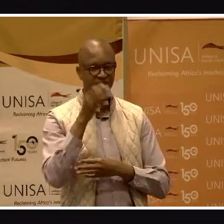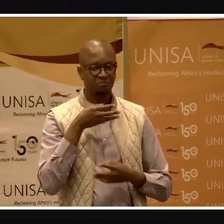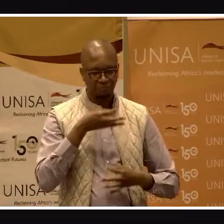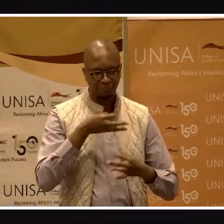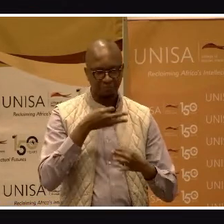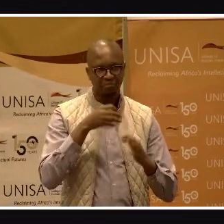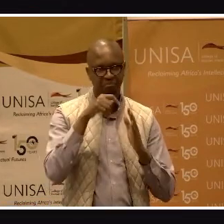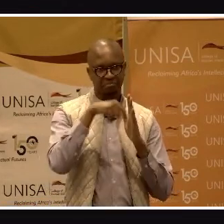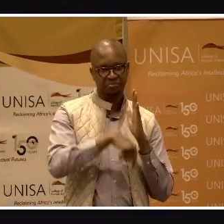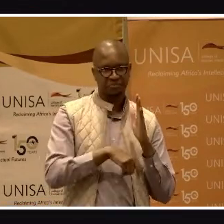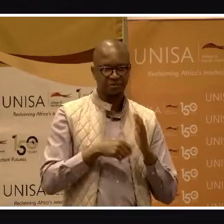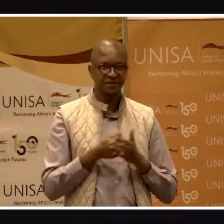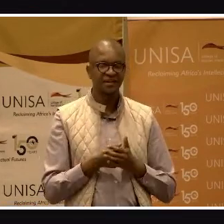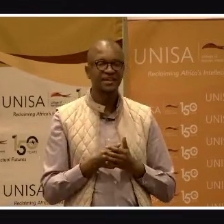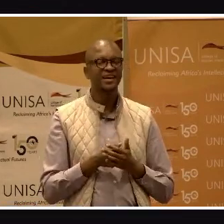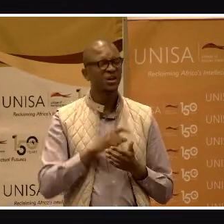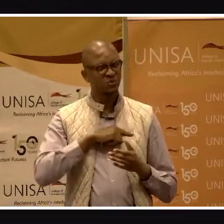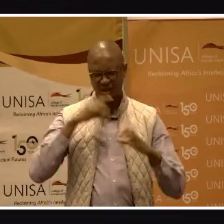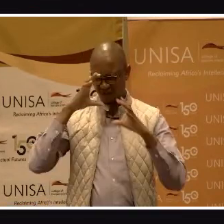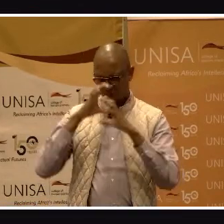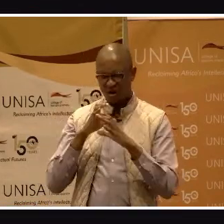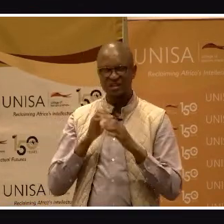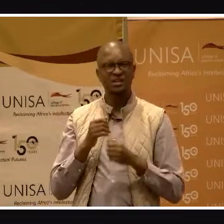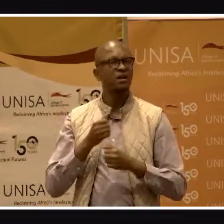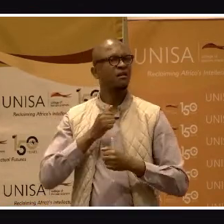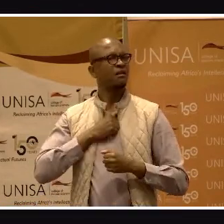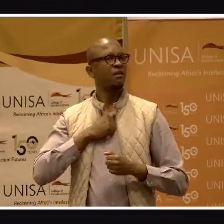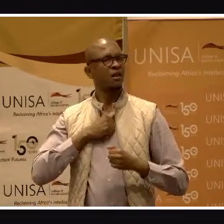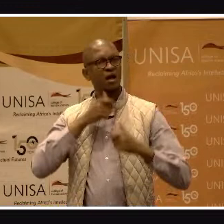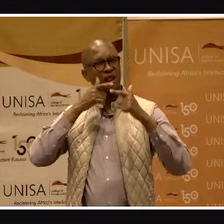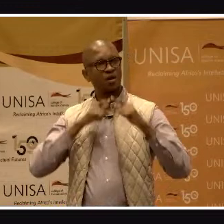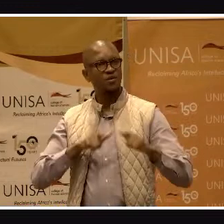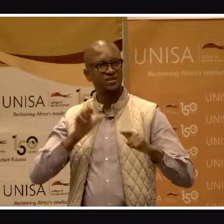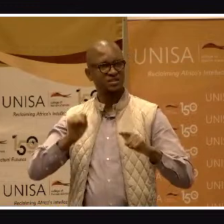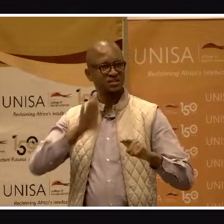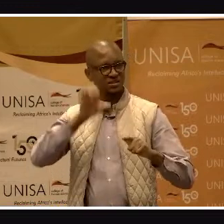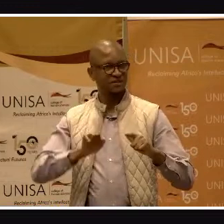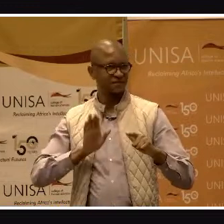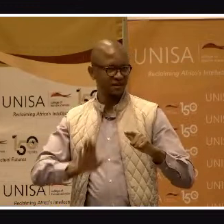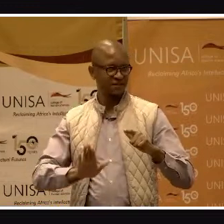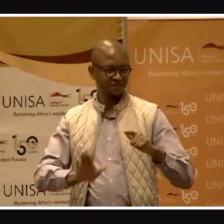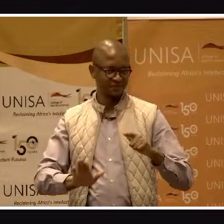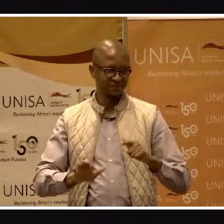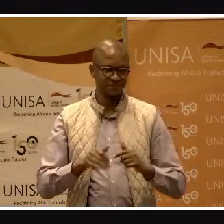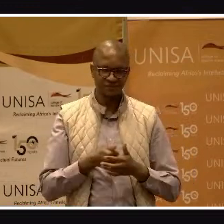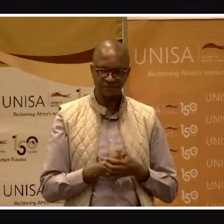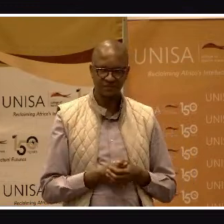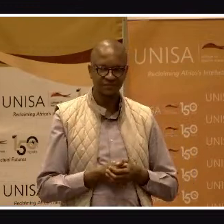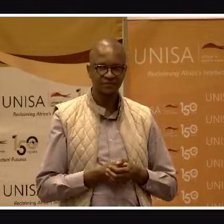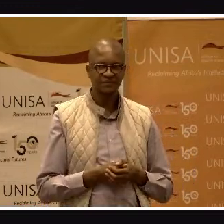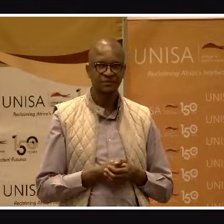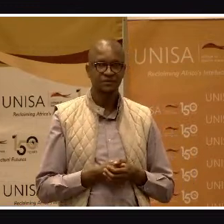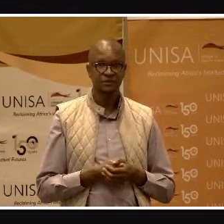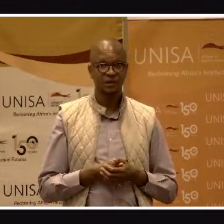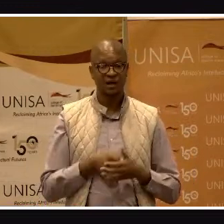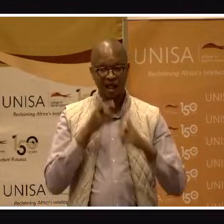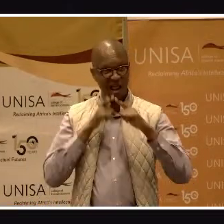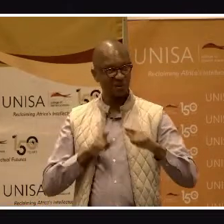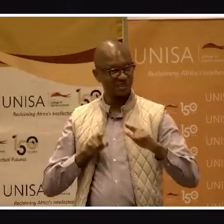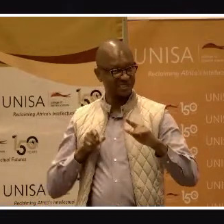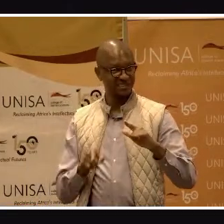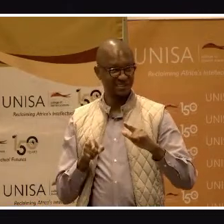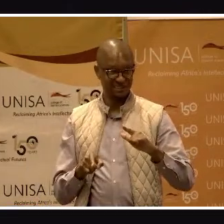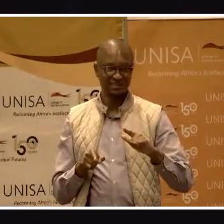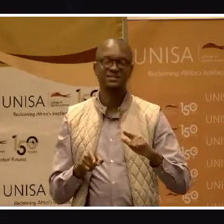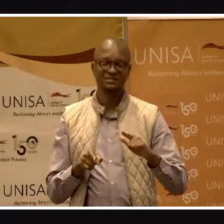on indigenous languages. As we all know, indigenous languages are essential component of cultural